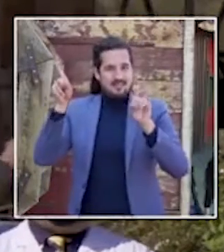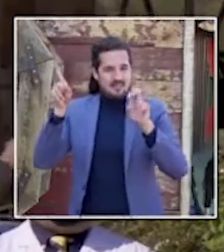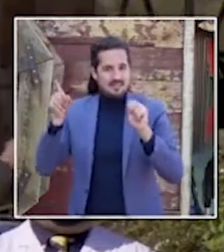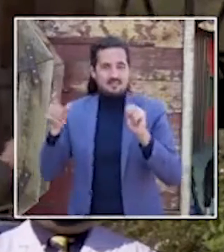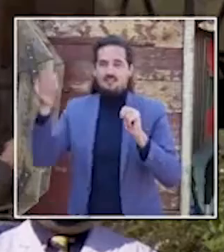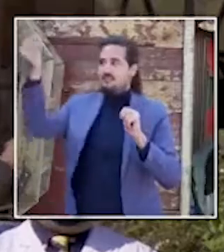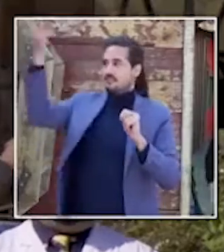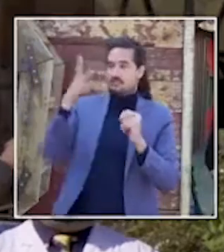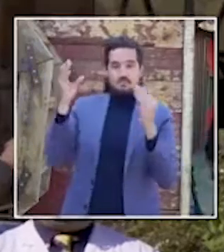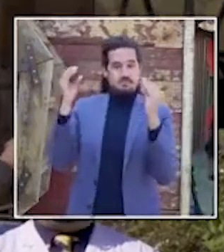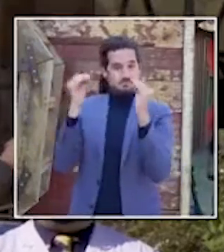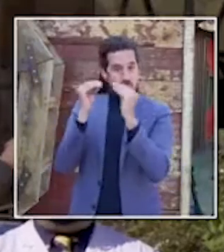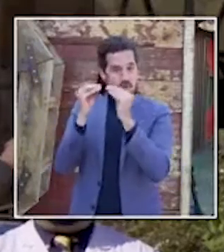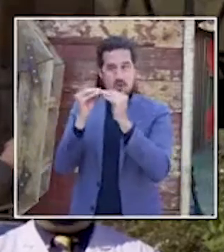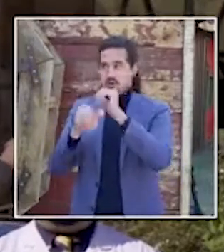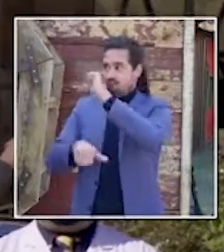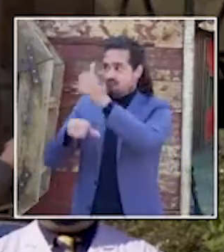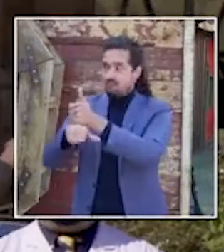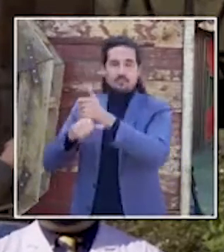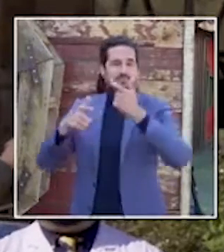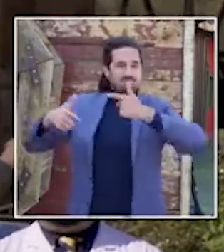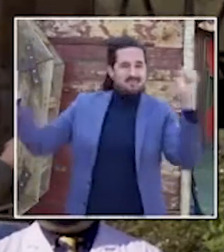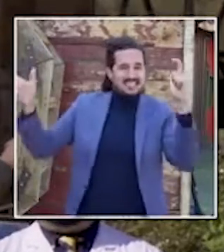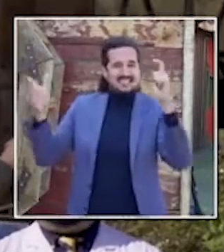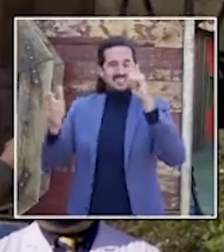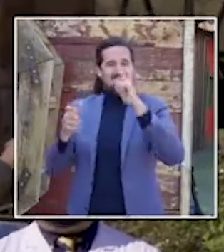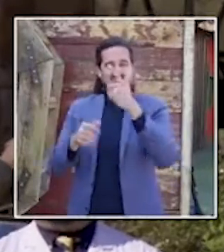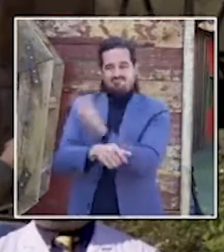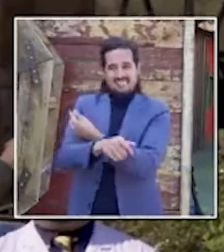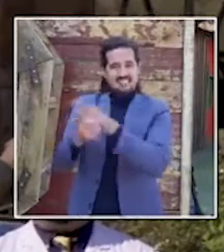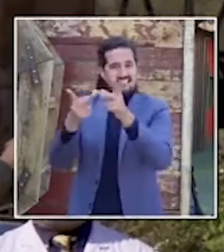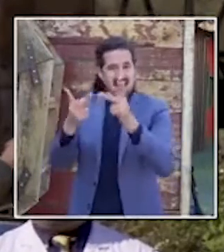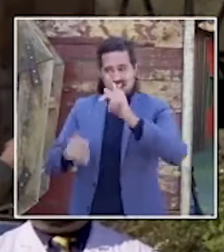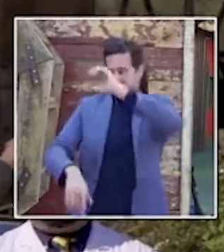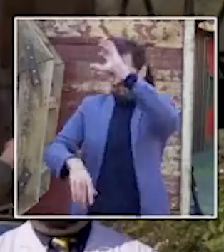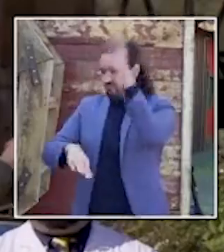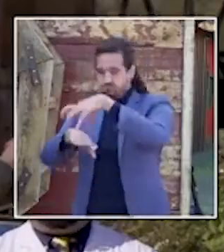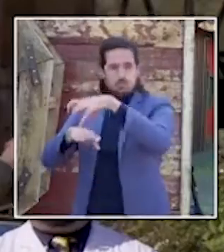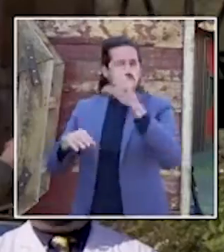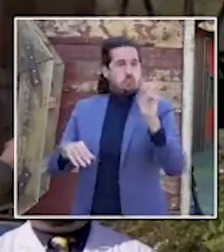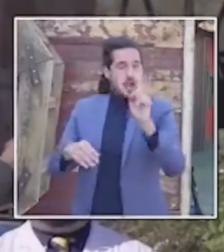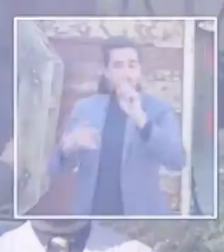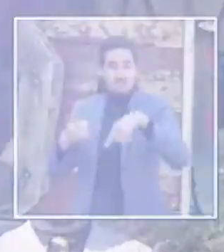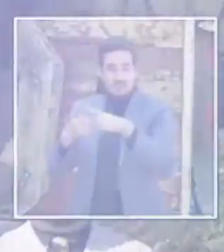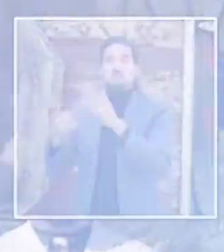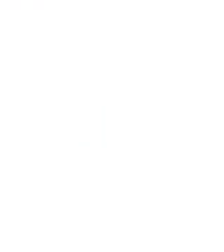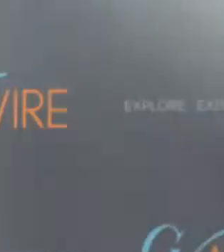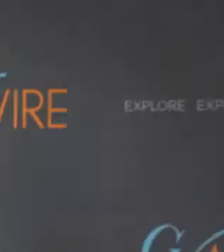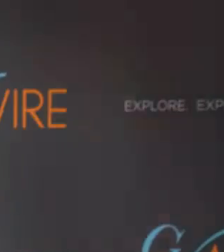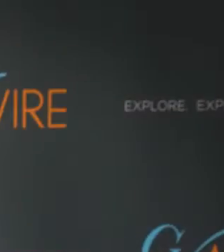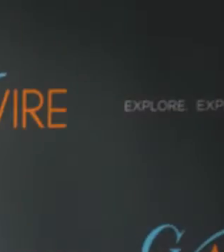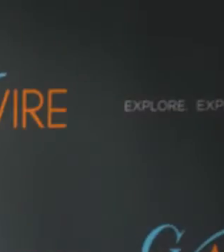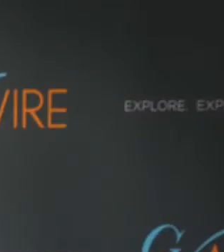site here in the Valley and a location. When we have that information, I'll provide it. When you ask me, I'll repeat what I just